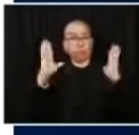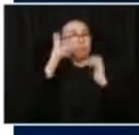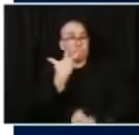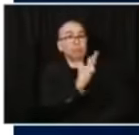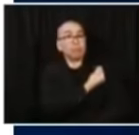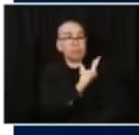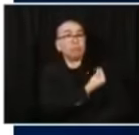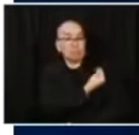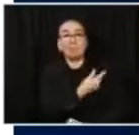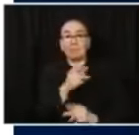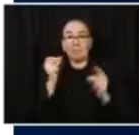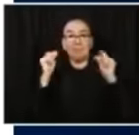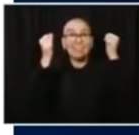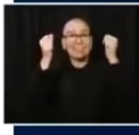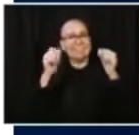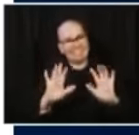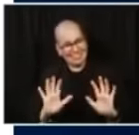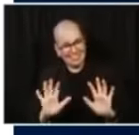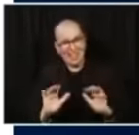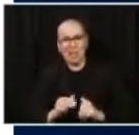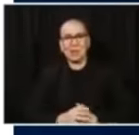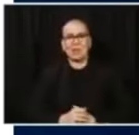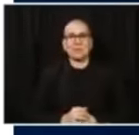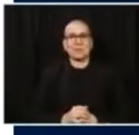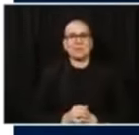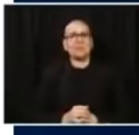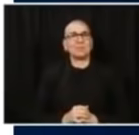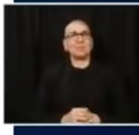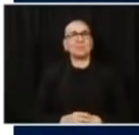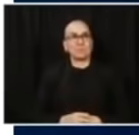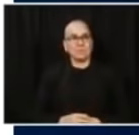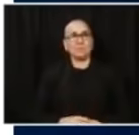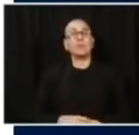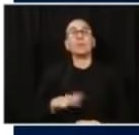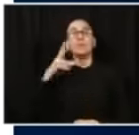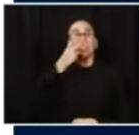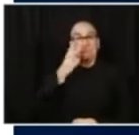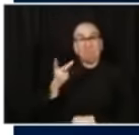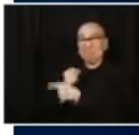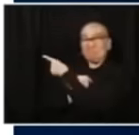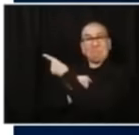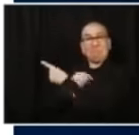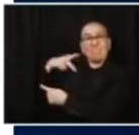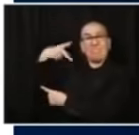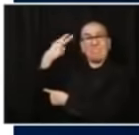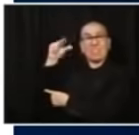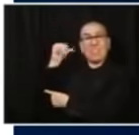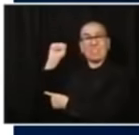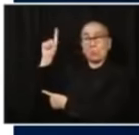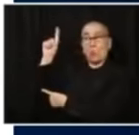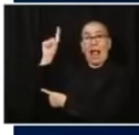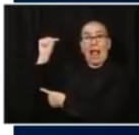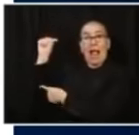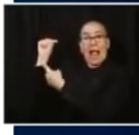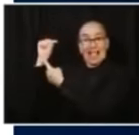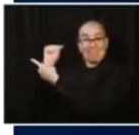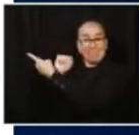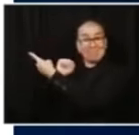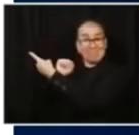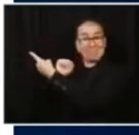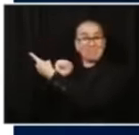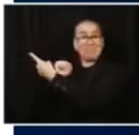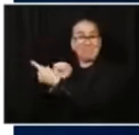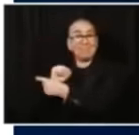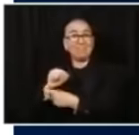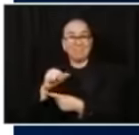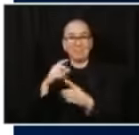out in a phased approach, and this is because we won't have all the vaccine that we need or want initially. So as more